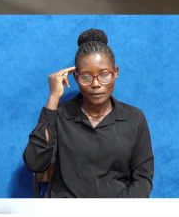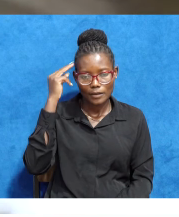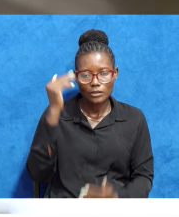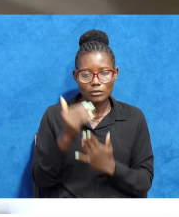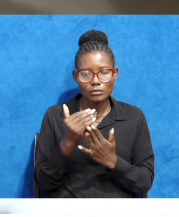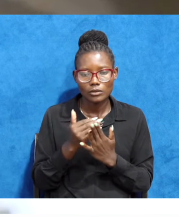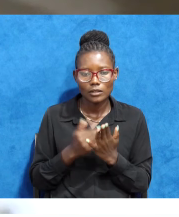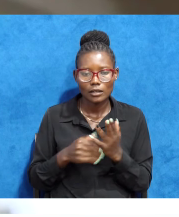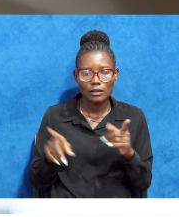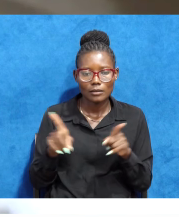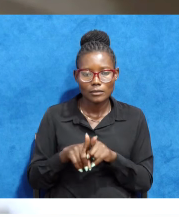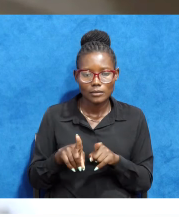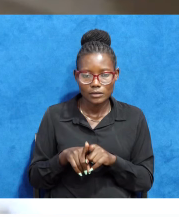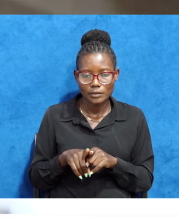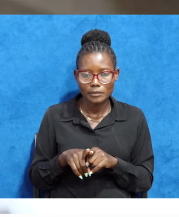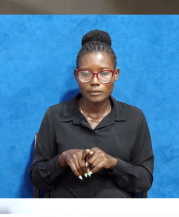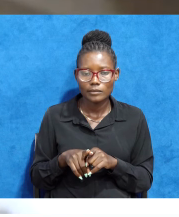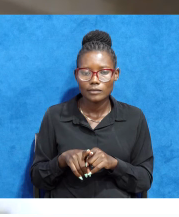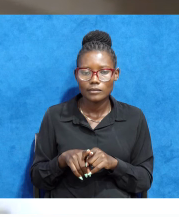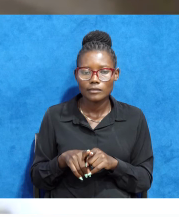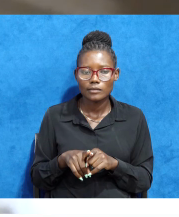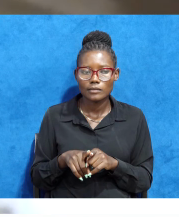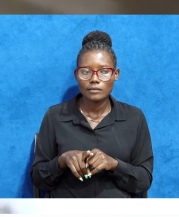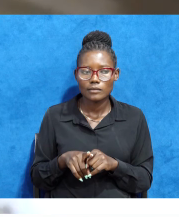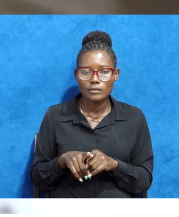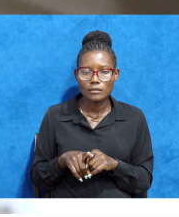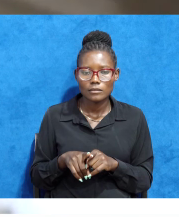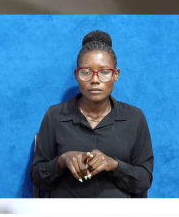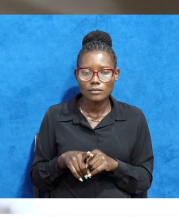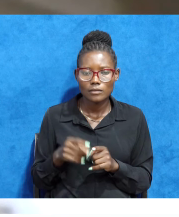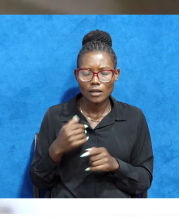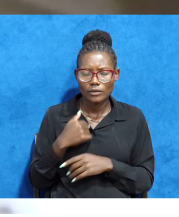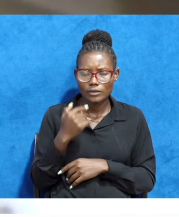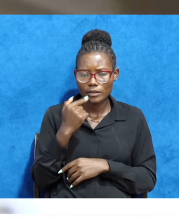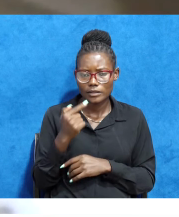better, let's hit some sprints, those kind of things.